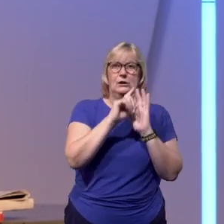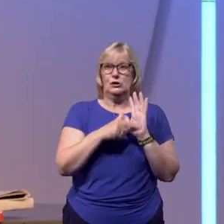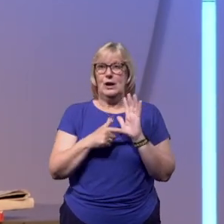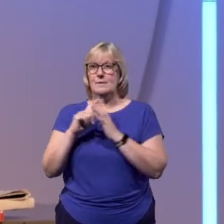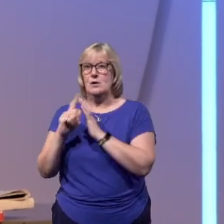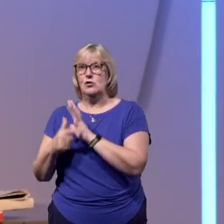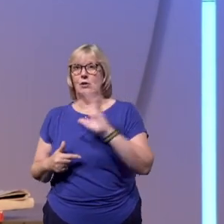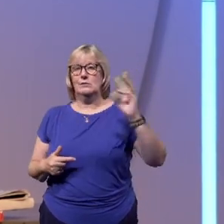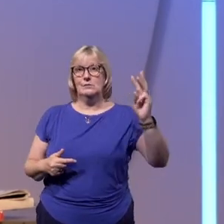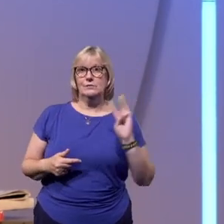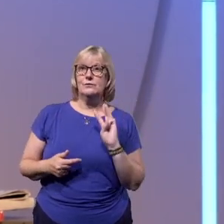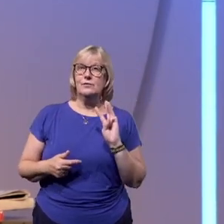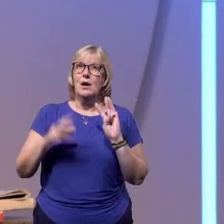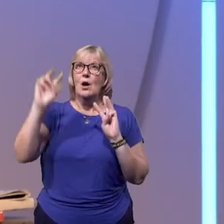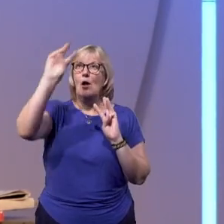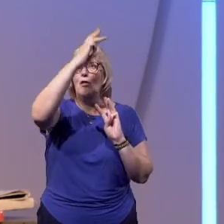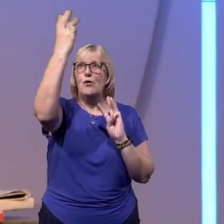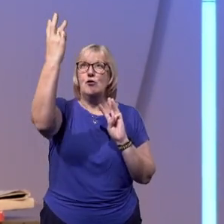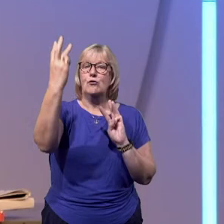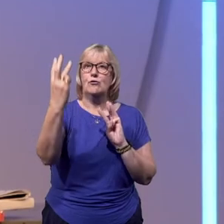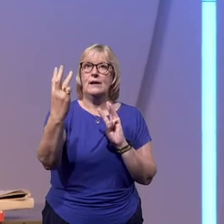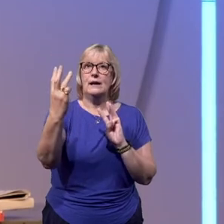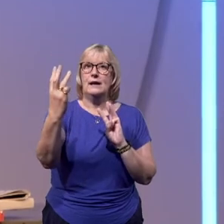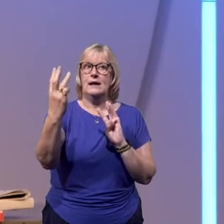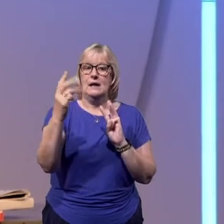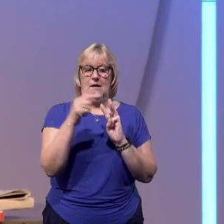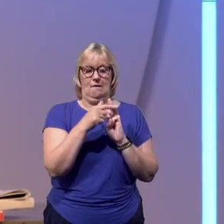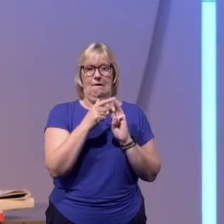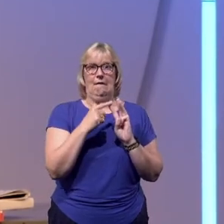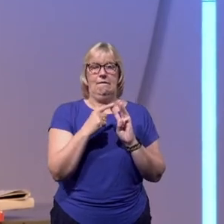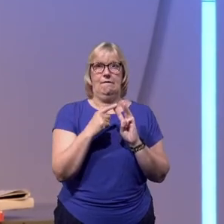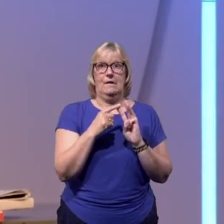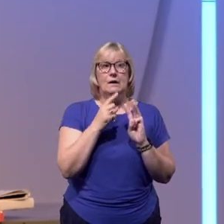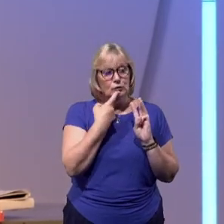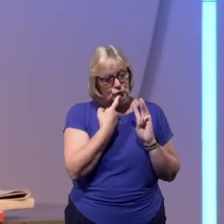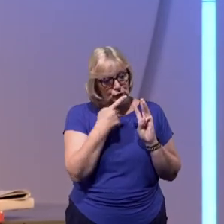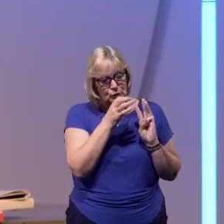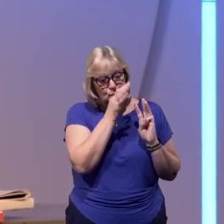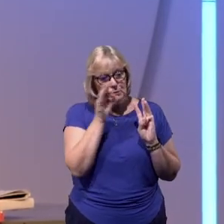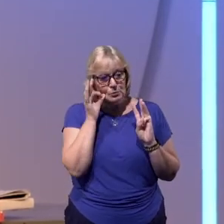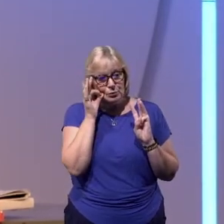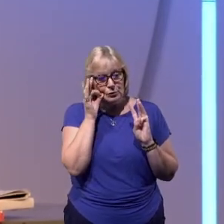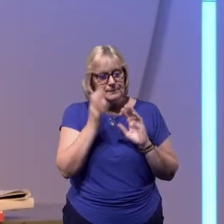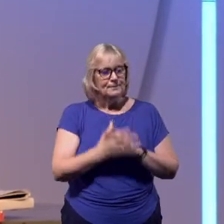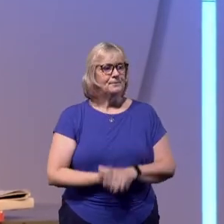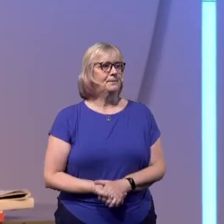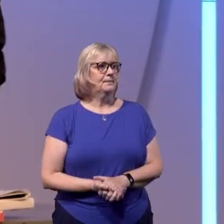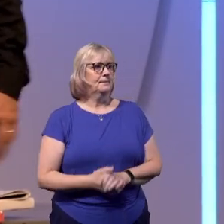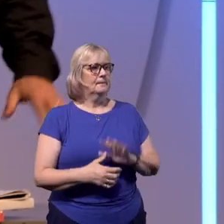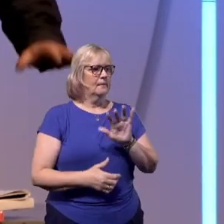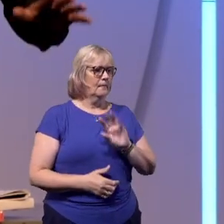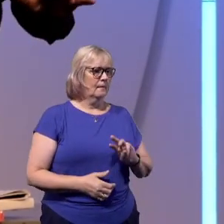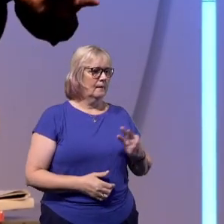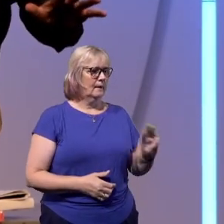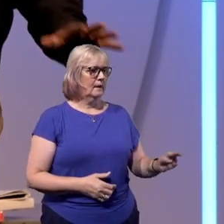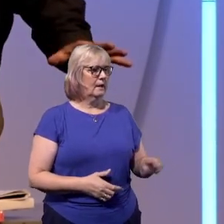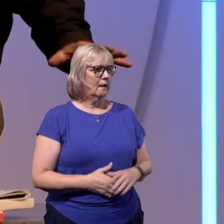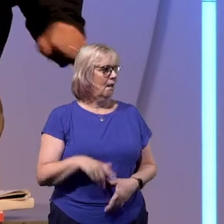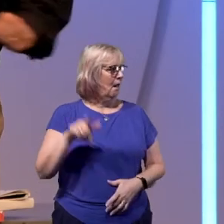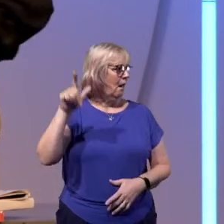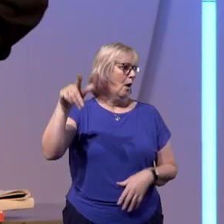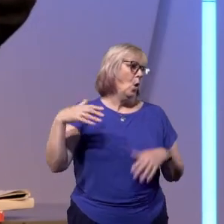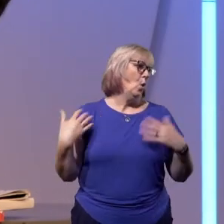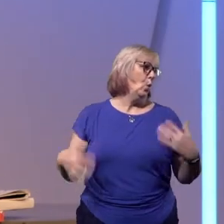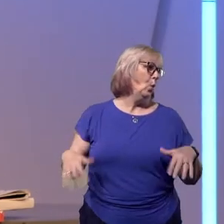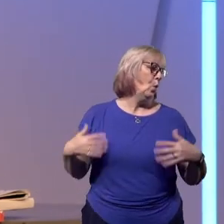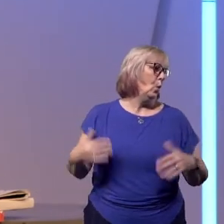And he says, don't tell anyone about it. And so Peter, James, and John come back down the mountain and they say, it was absolutely